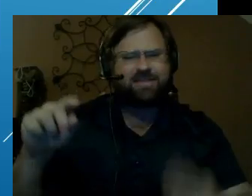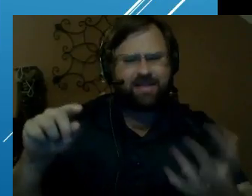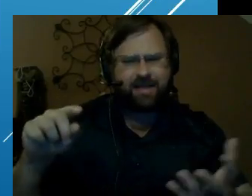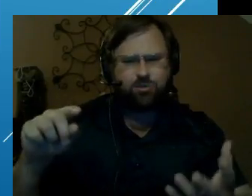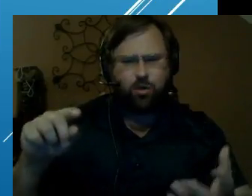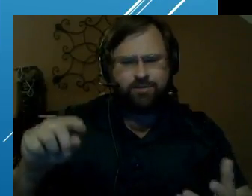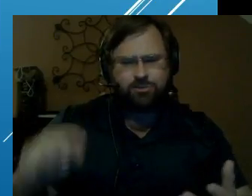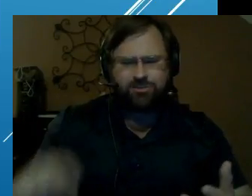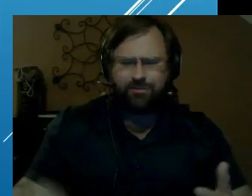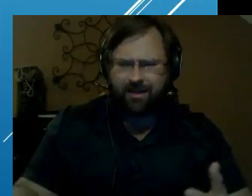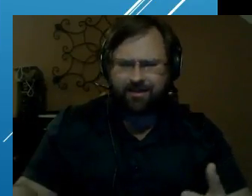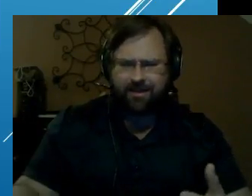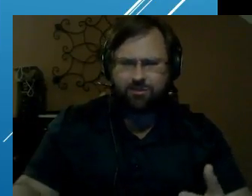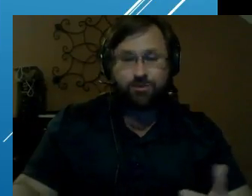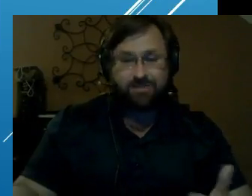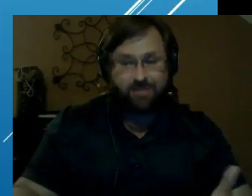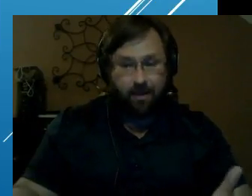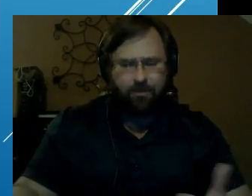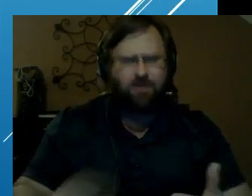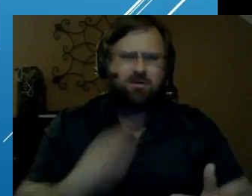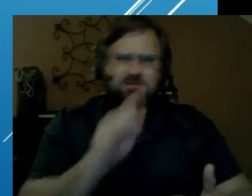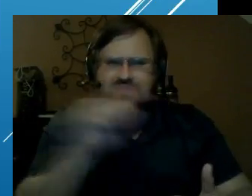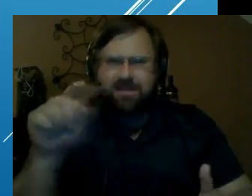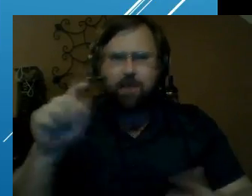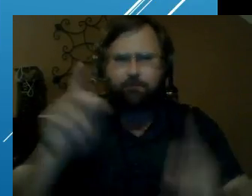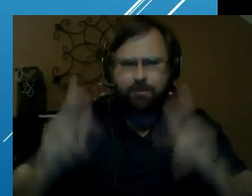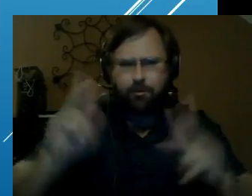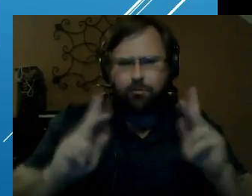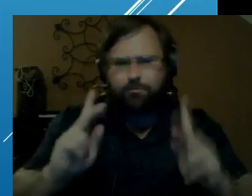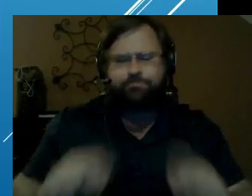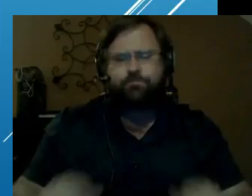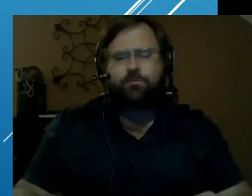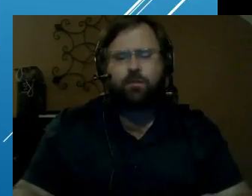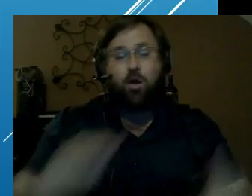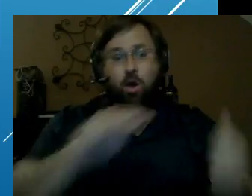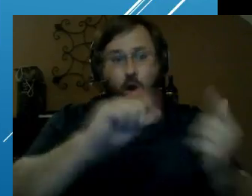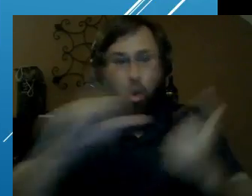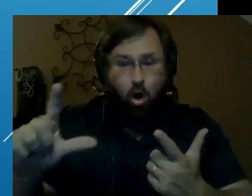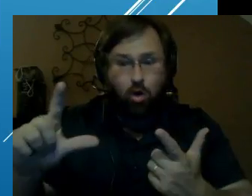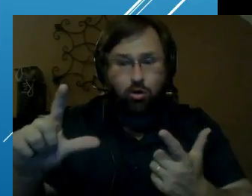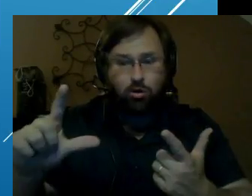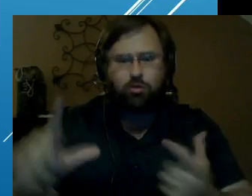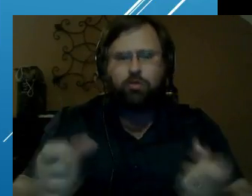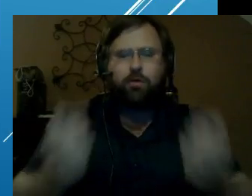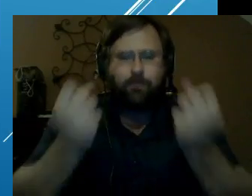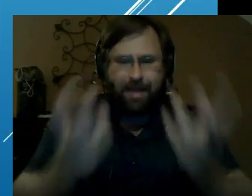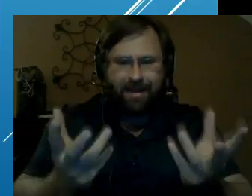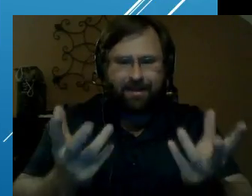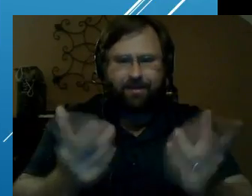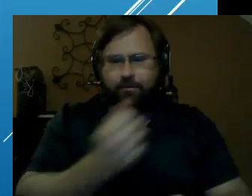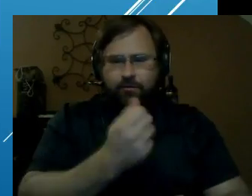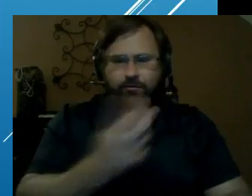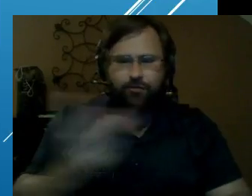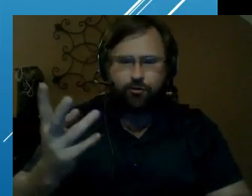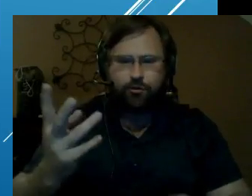means select ones, or something like the English word some people, all,